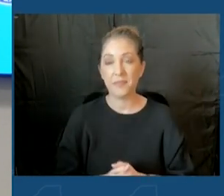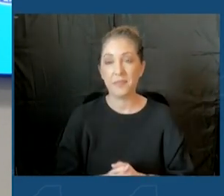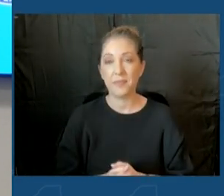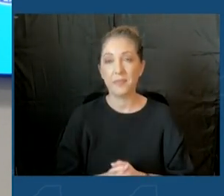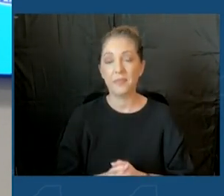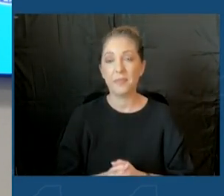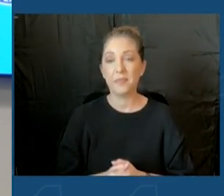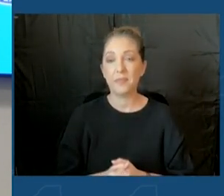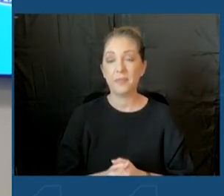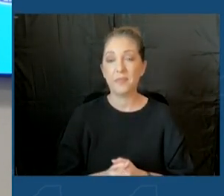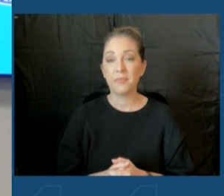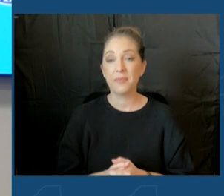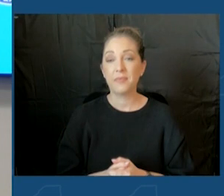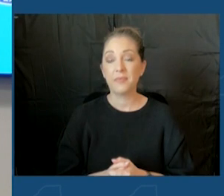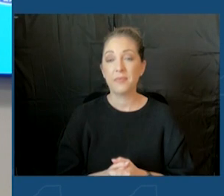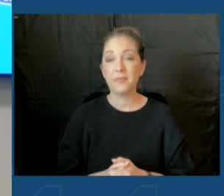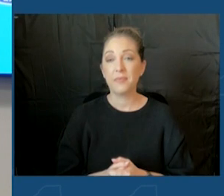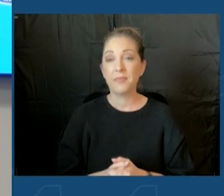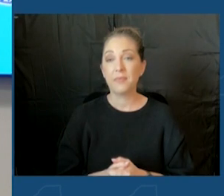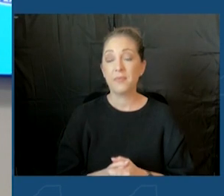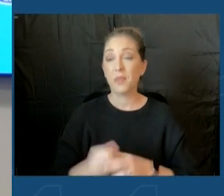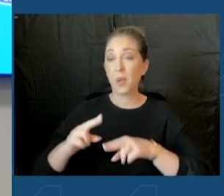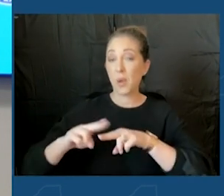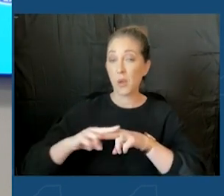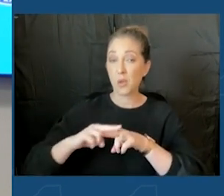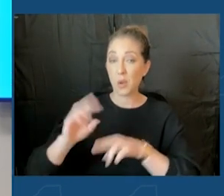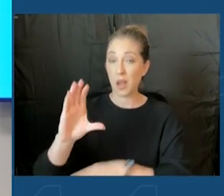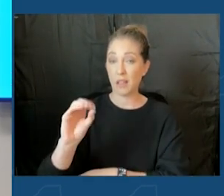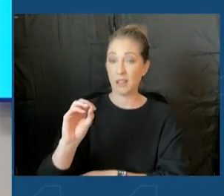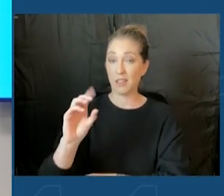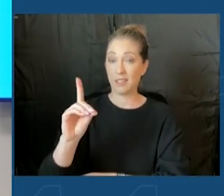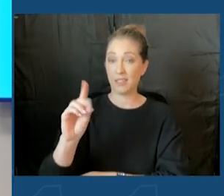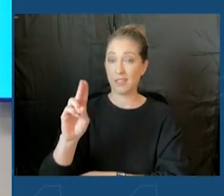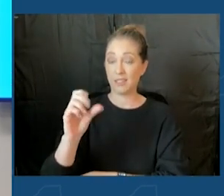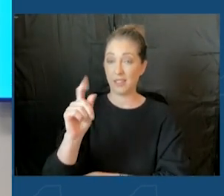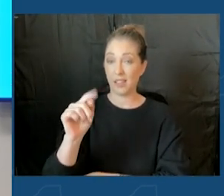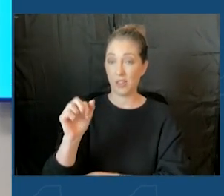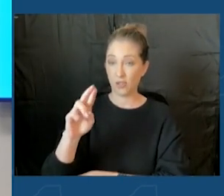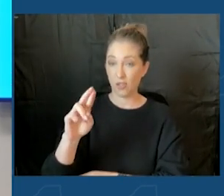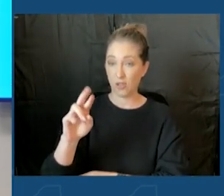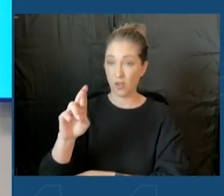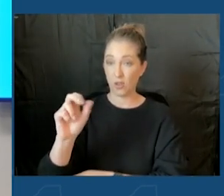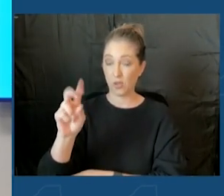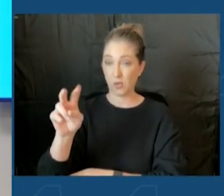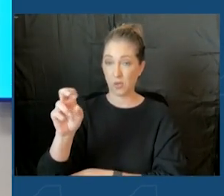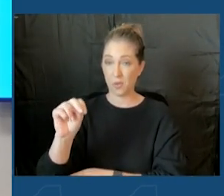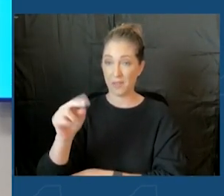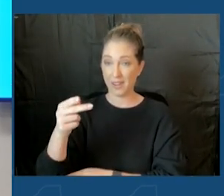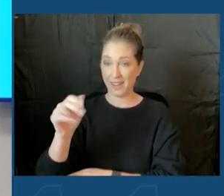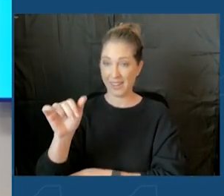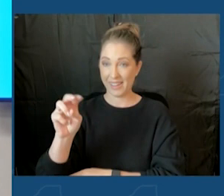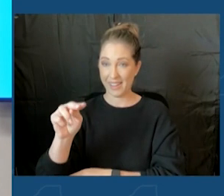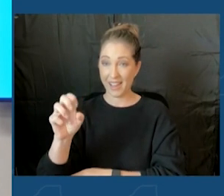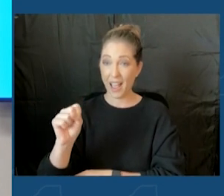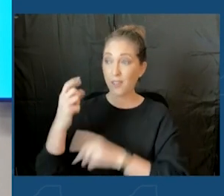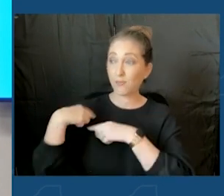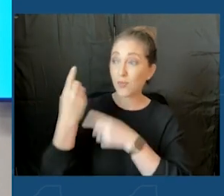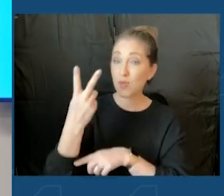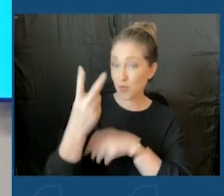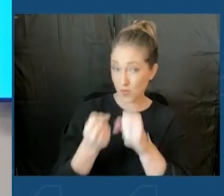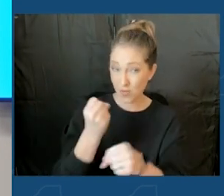Or train conductor Raven Haynes, who I got to know a little bit, who's just got 2 years on the job. Raven, where are you?